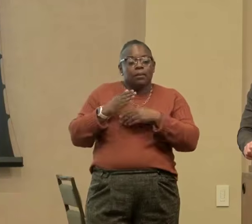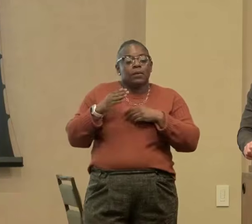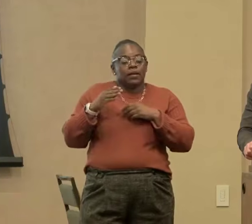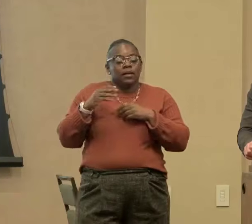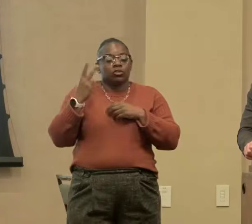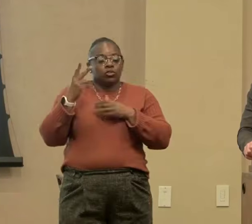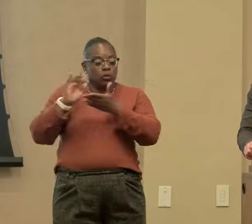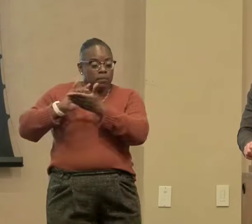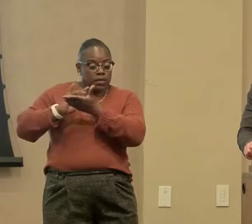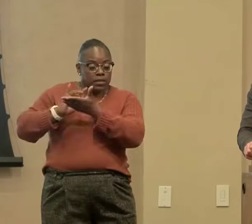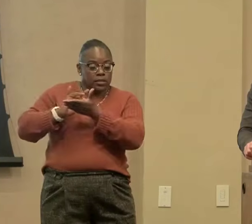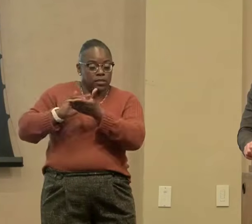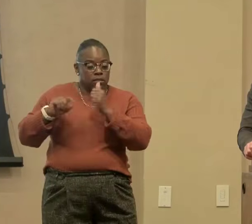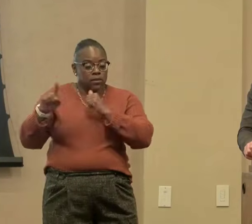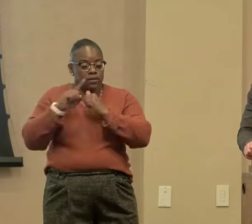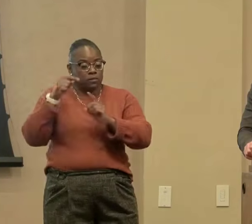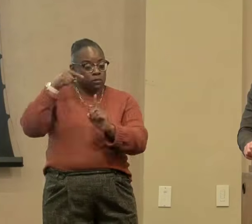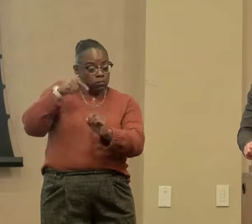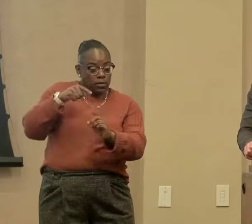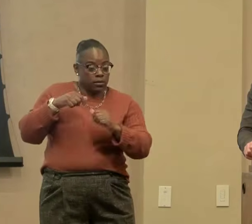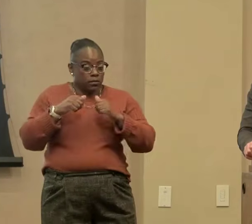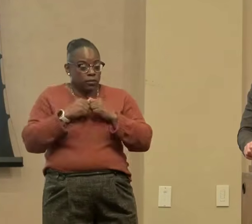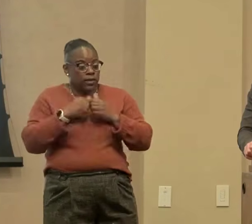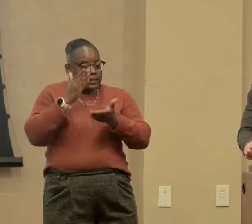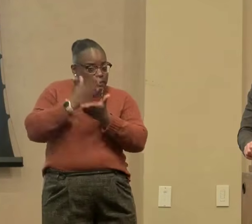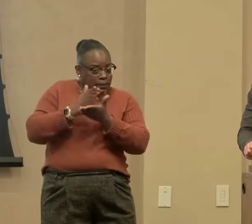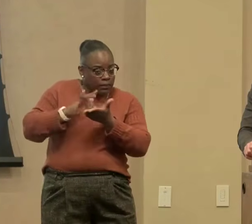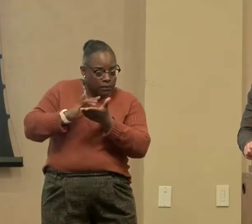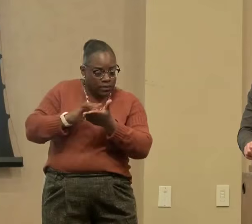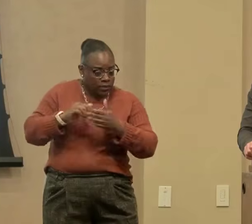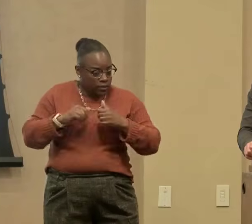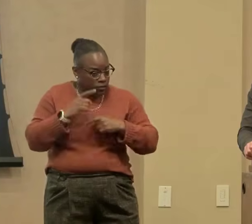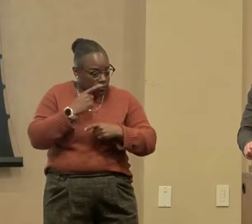opinion, isn't that the whole point?